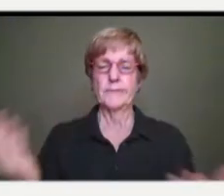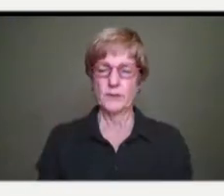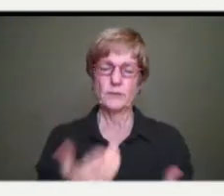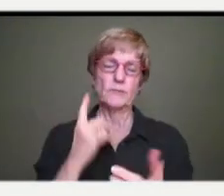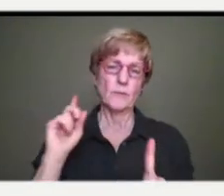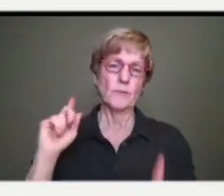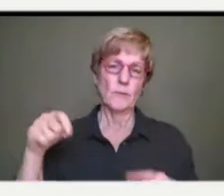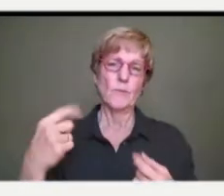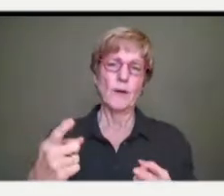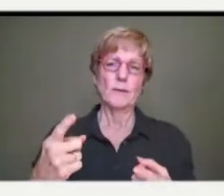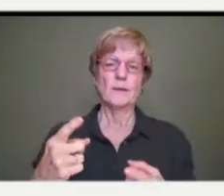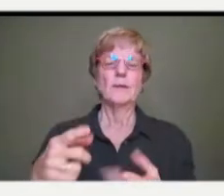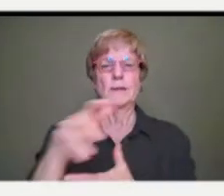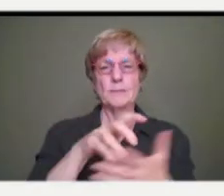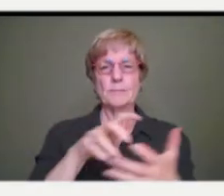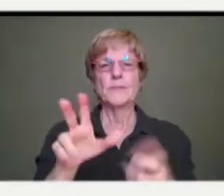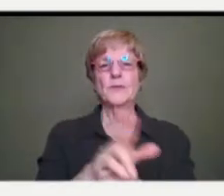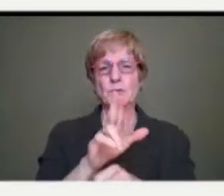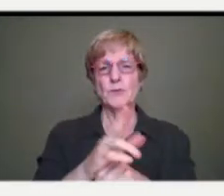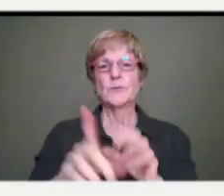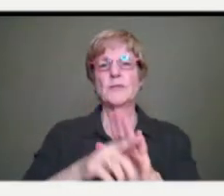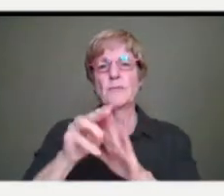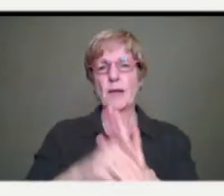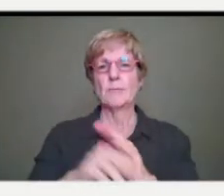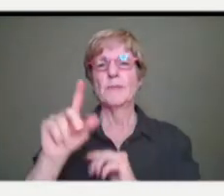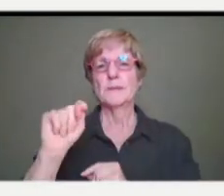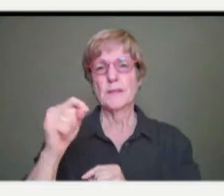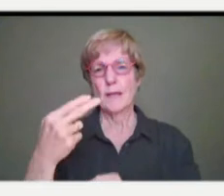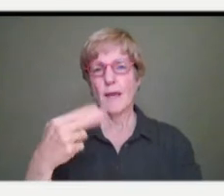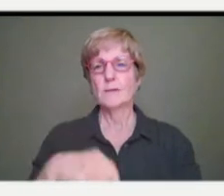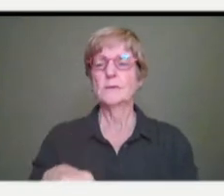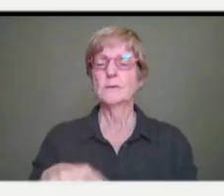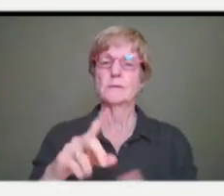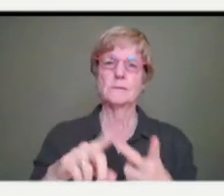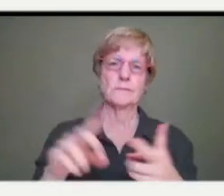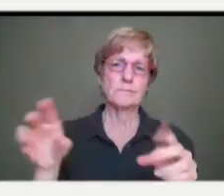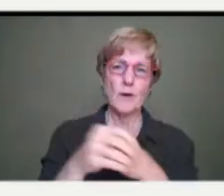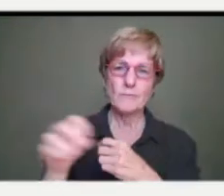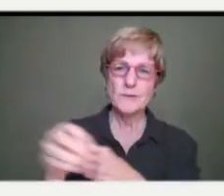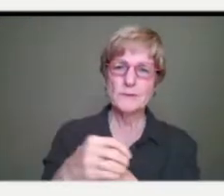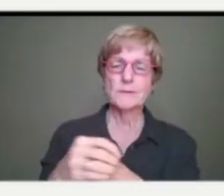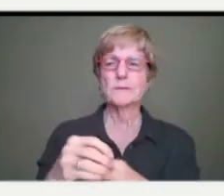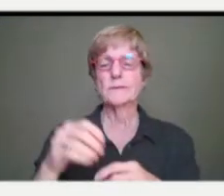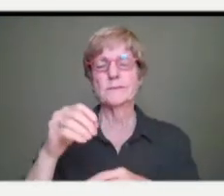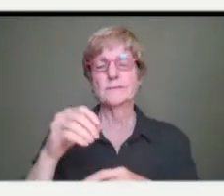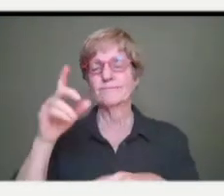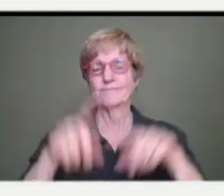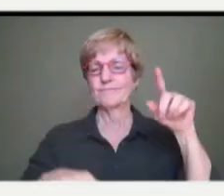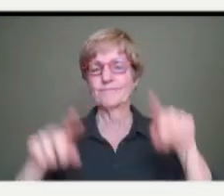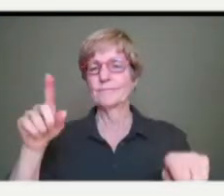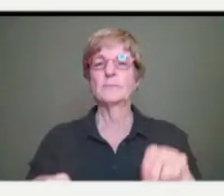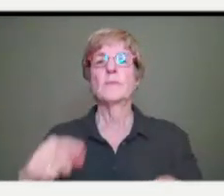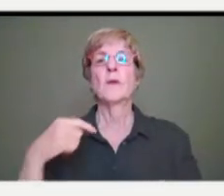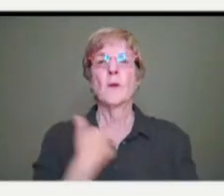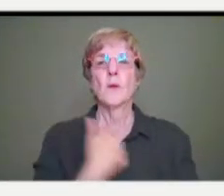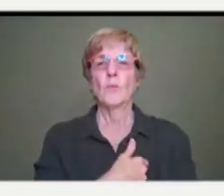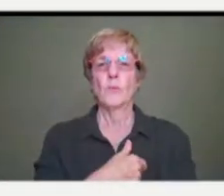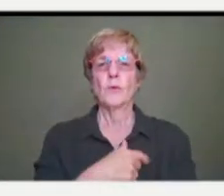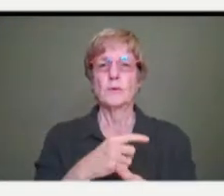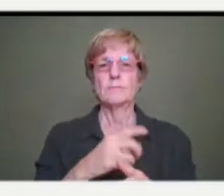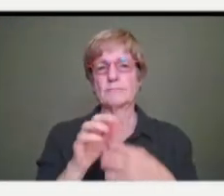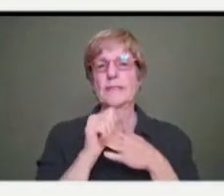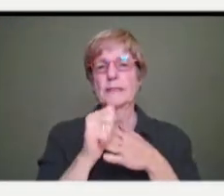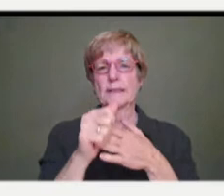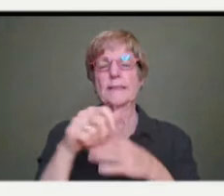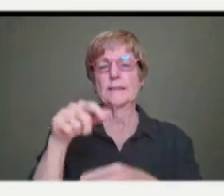lot of mixed-use developments Townhomes office I mean kind of kind of all over the place but we're kind of leading the charge on this